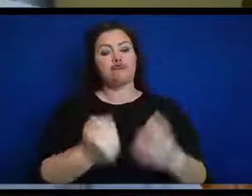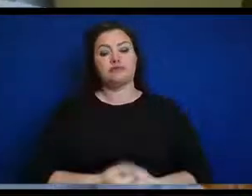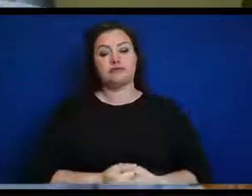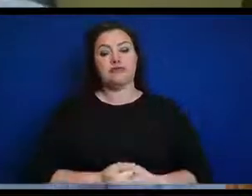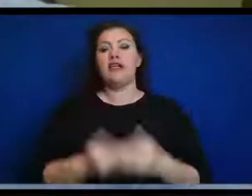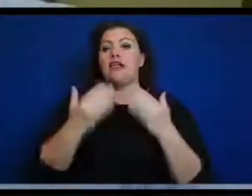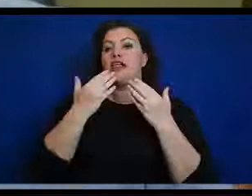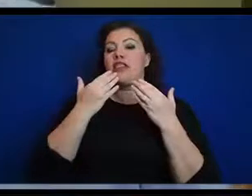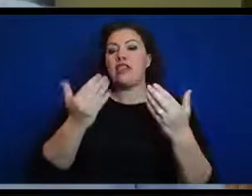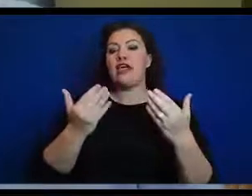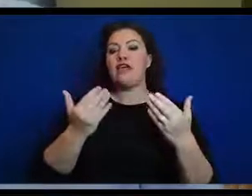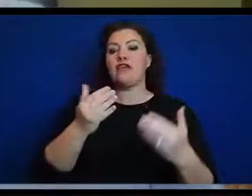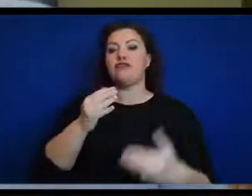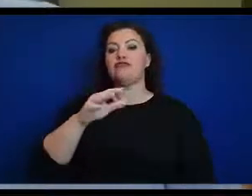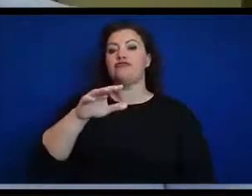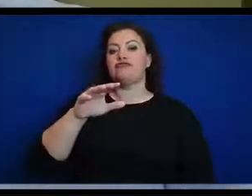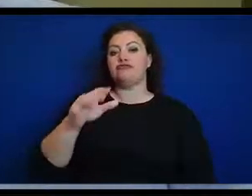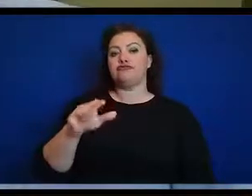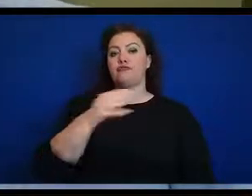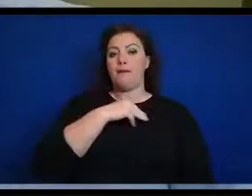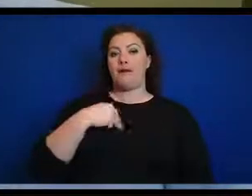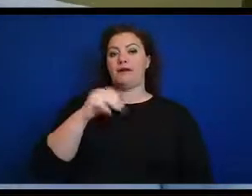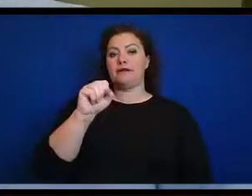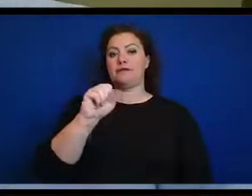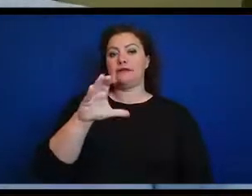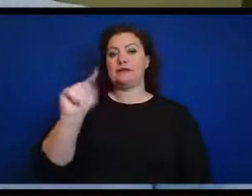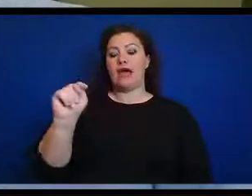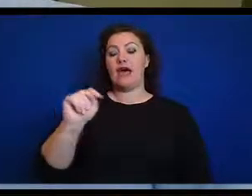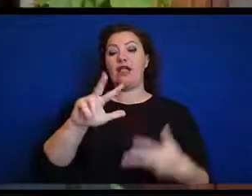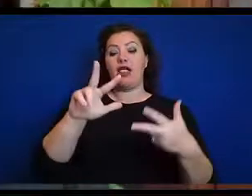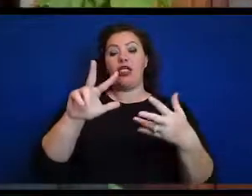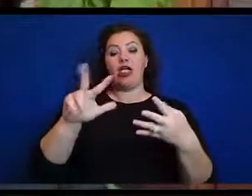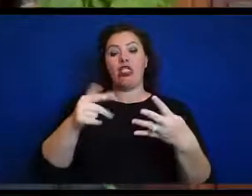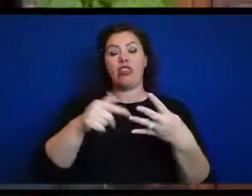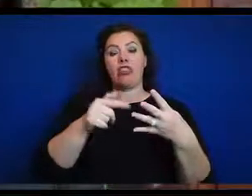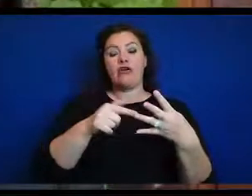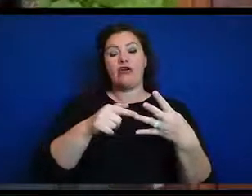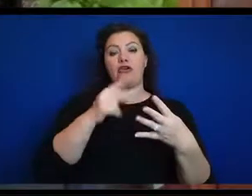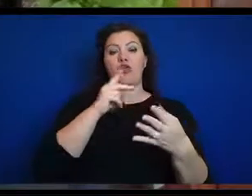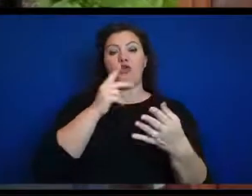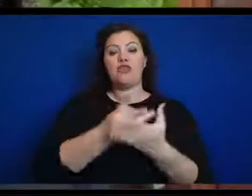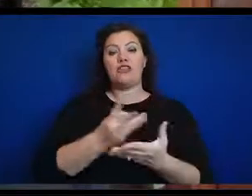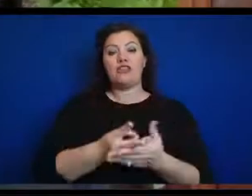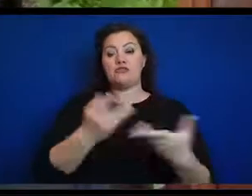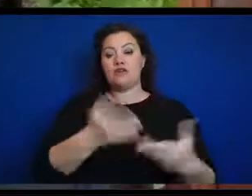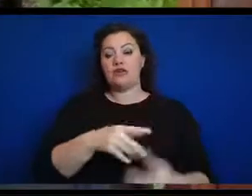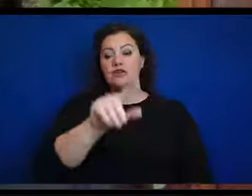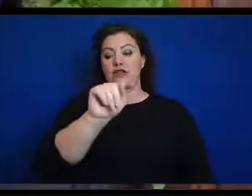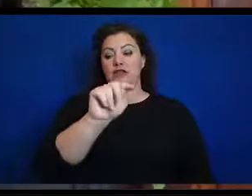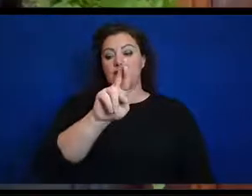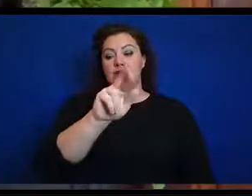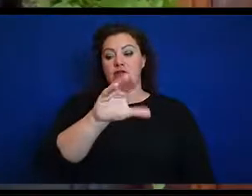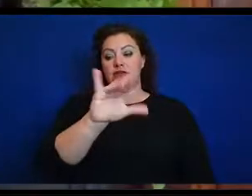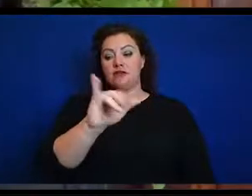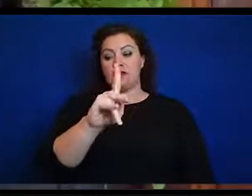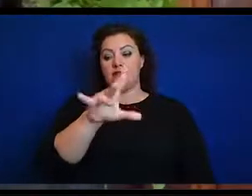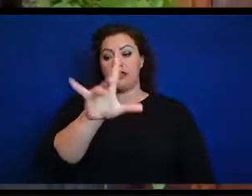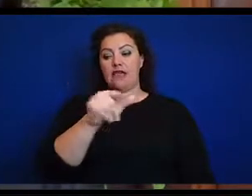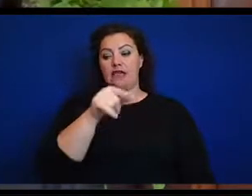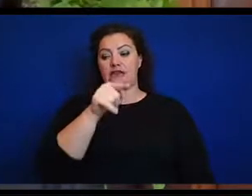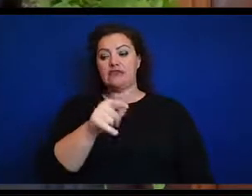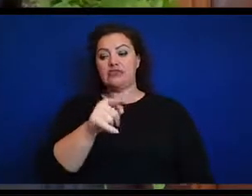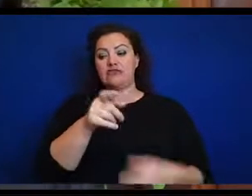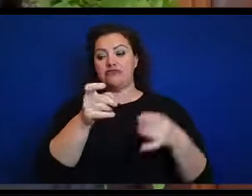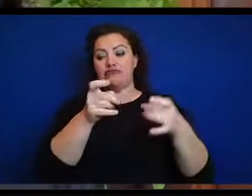Thank you, Ranking Member Scott. Our third witness today is Ms. Tracy Kelly, who's Director of Corporate Communications and Public